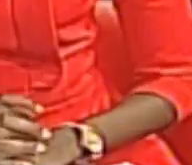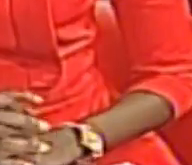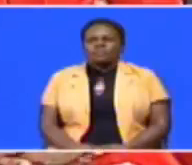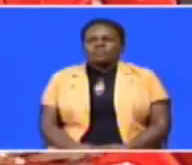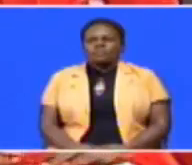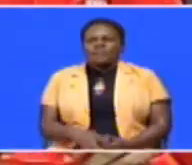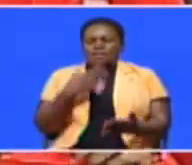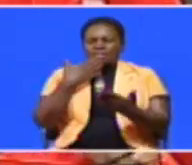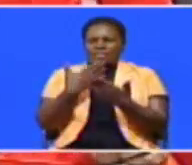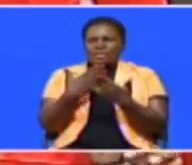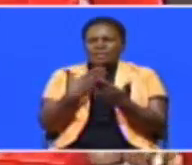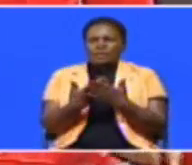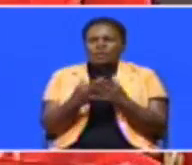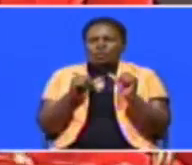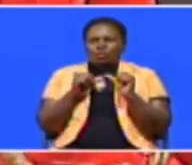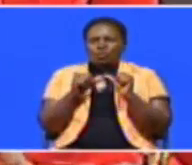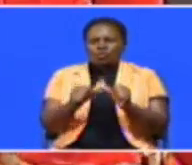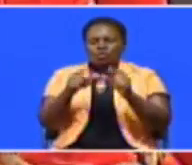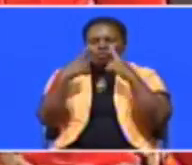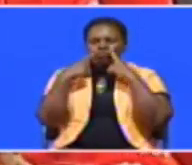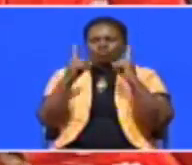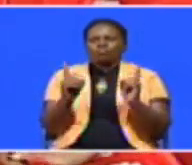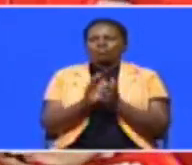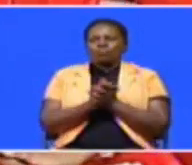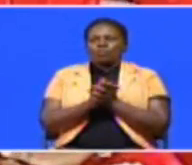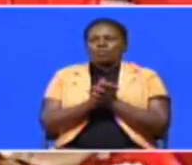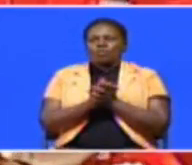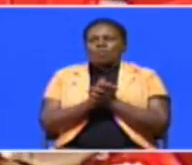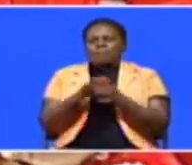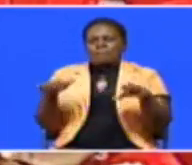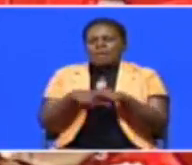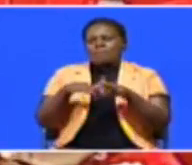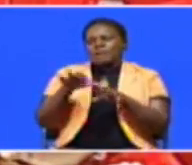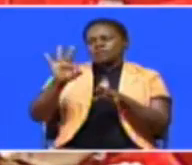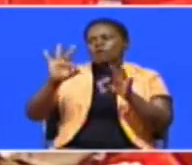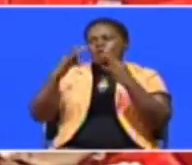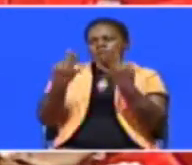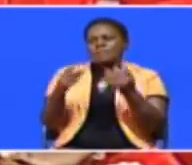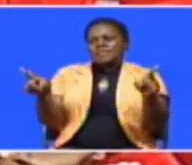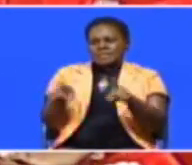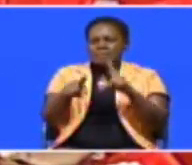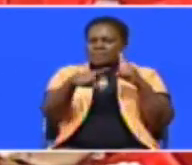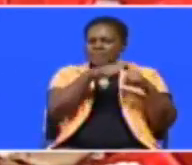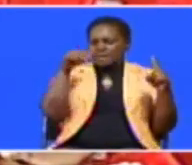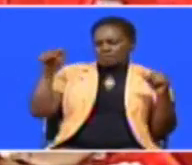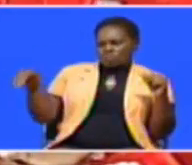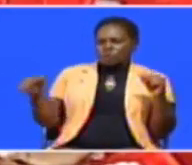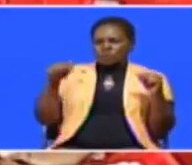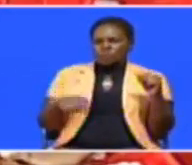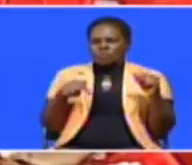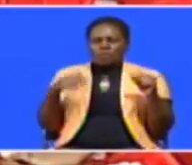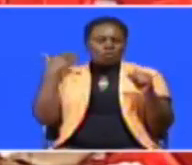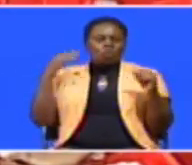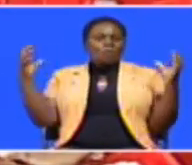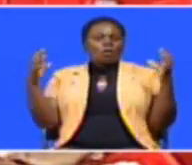Thank you for staying with Fire Debriefing. Let's continue with the broadcast. Now, four members of a family were killed early today when